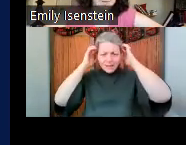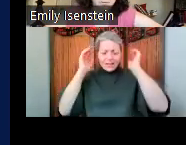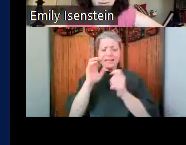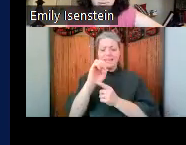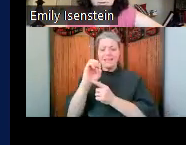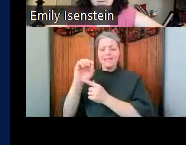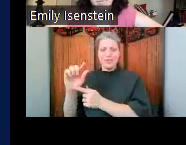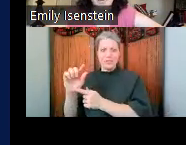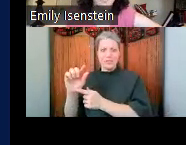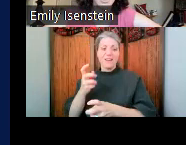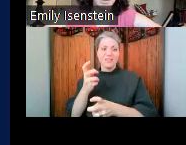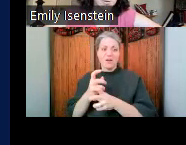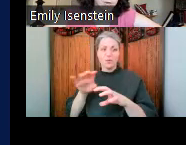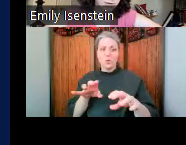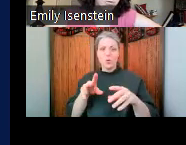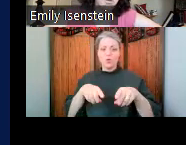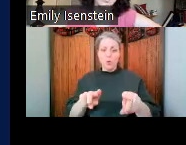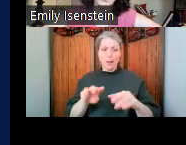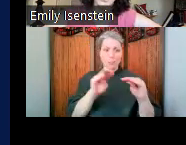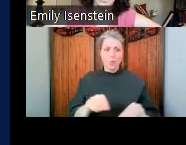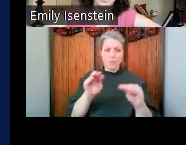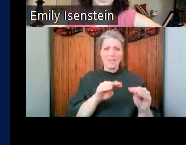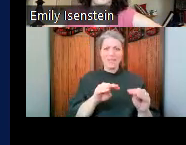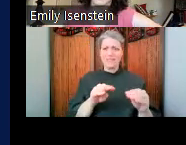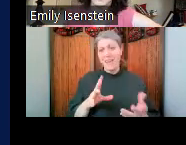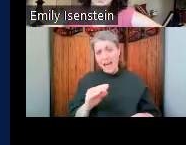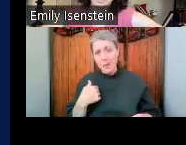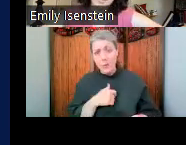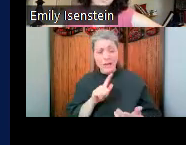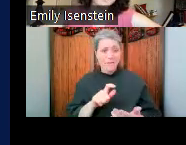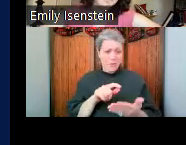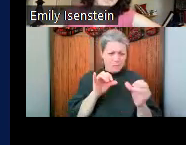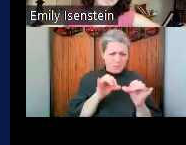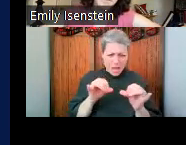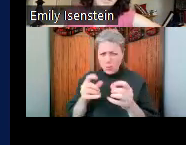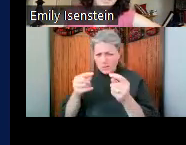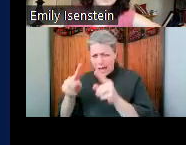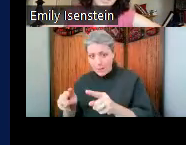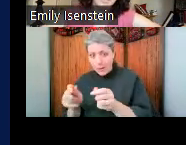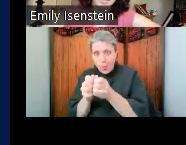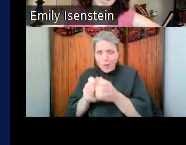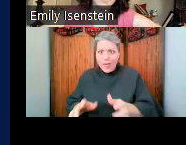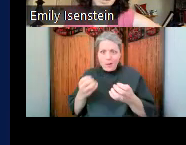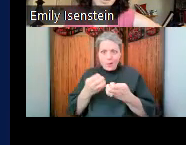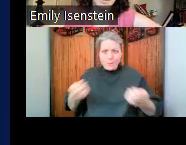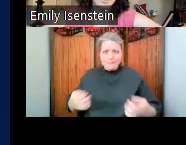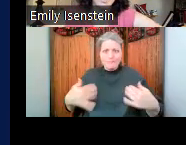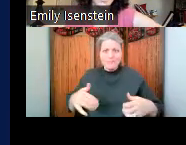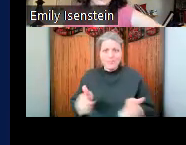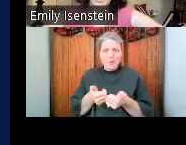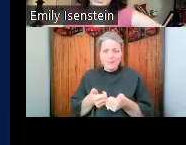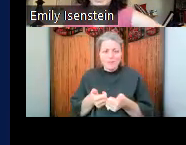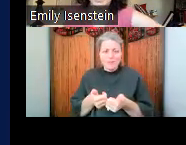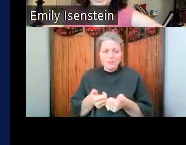what's happening when that person is moving, which can be a challenge without a lot of equipment. And then finally, active touch is also